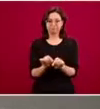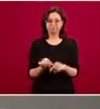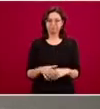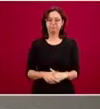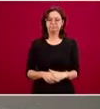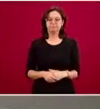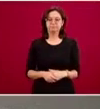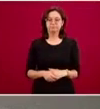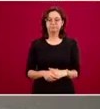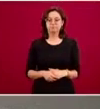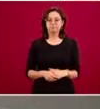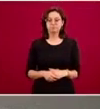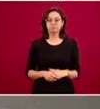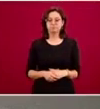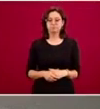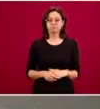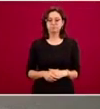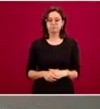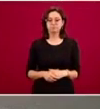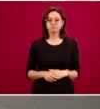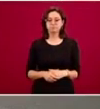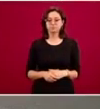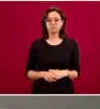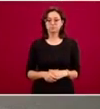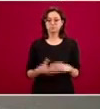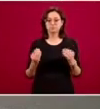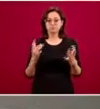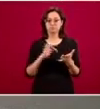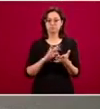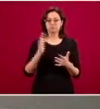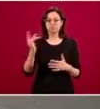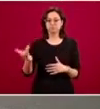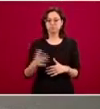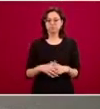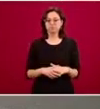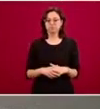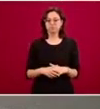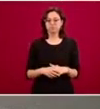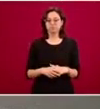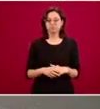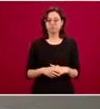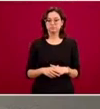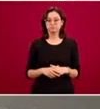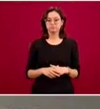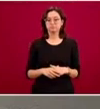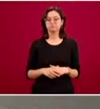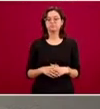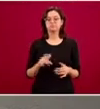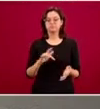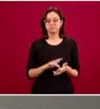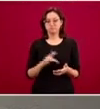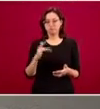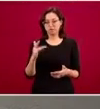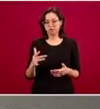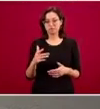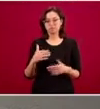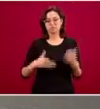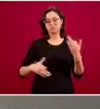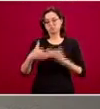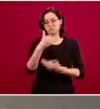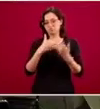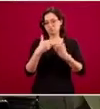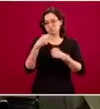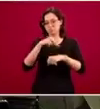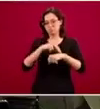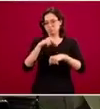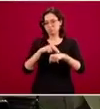solidarity and in their mutual affection. That would be it. Thank you, Deputy Secretary.